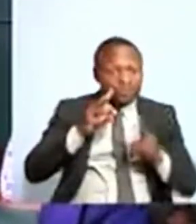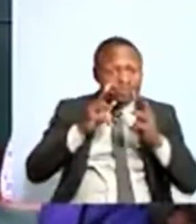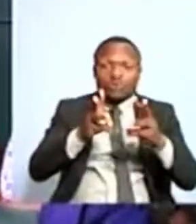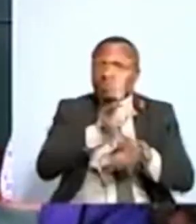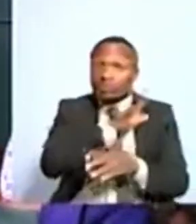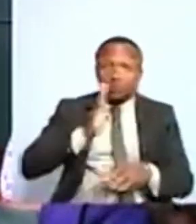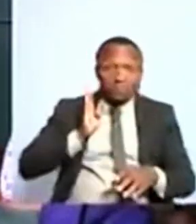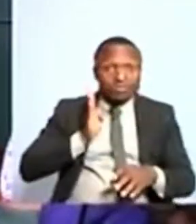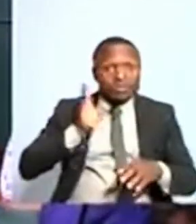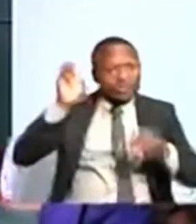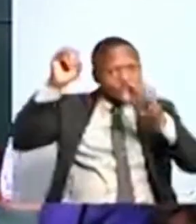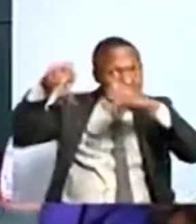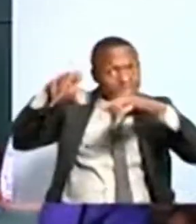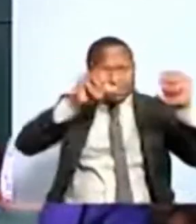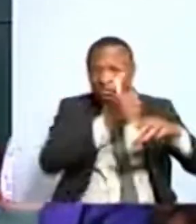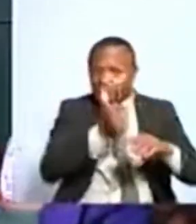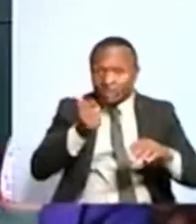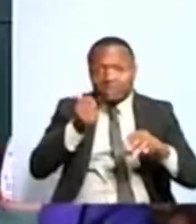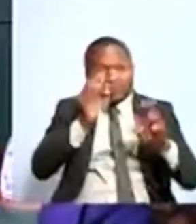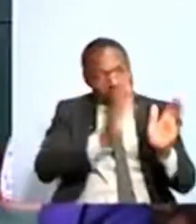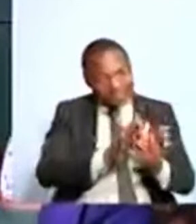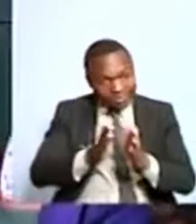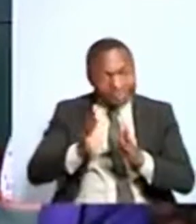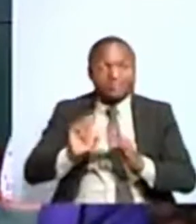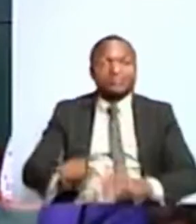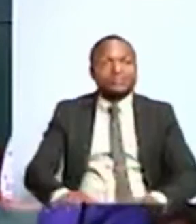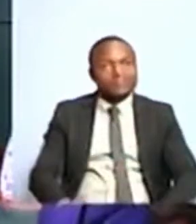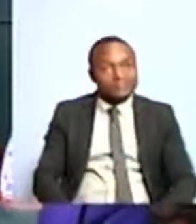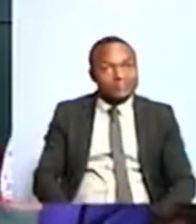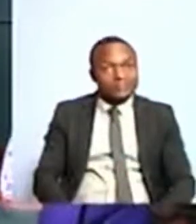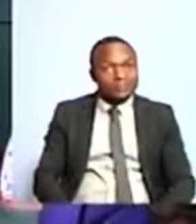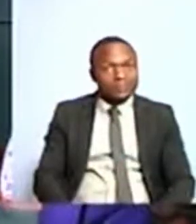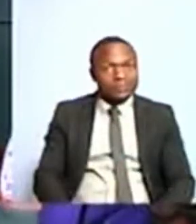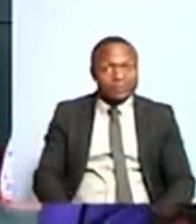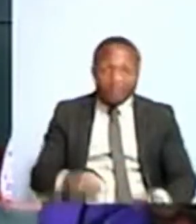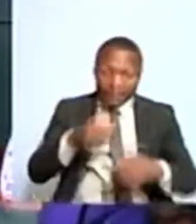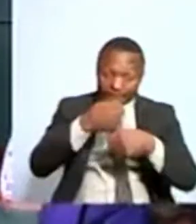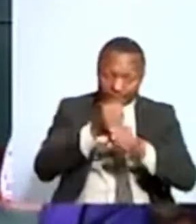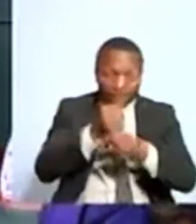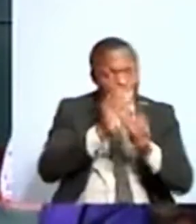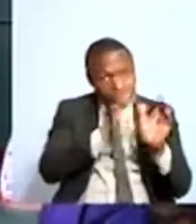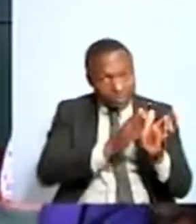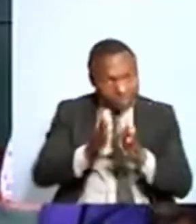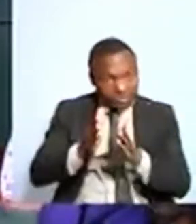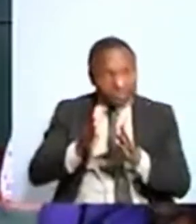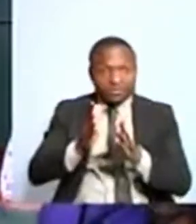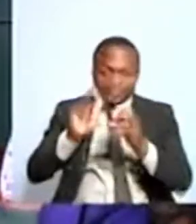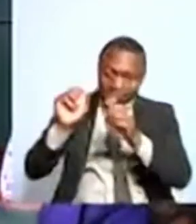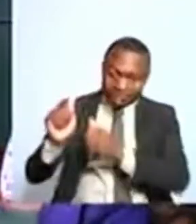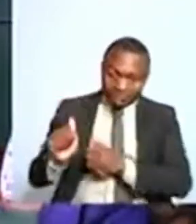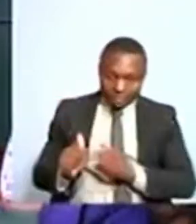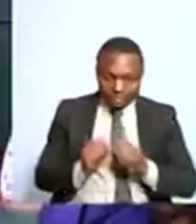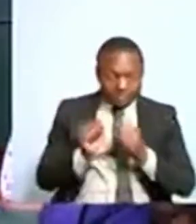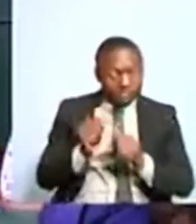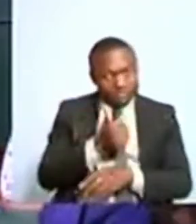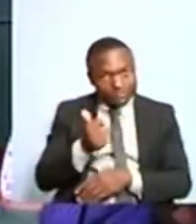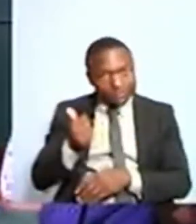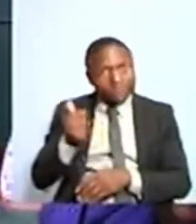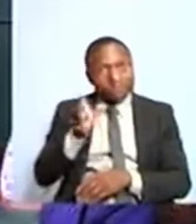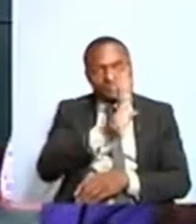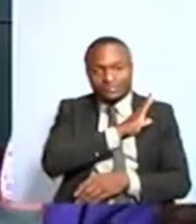ZESCO and others are designed. In making plans activities and so on by the